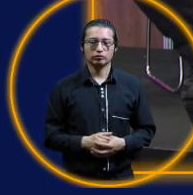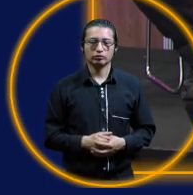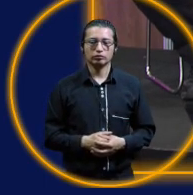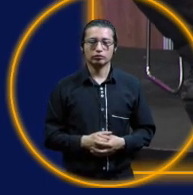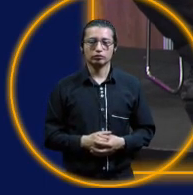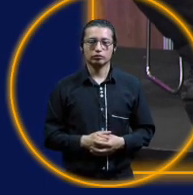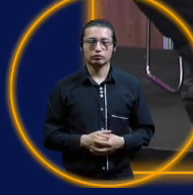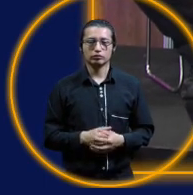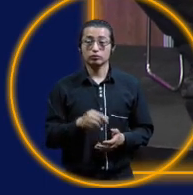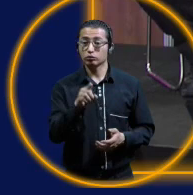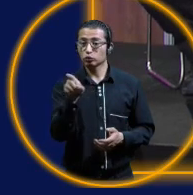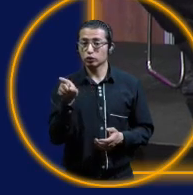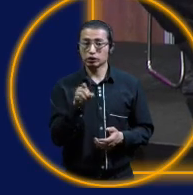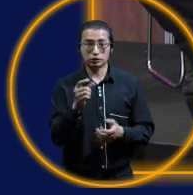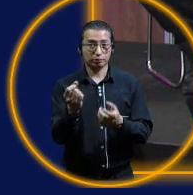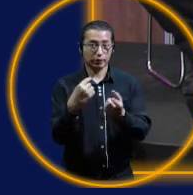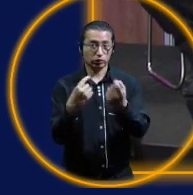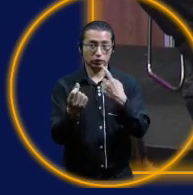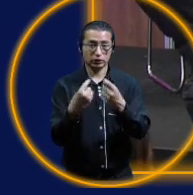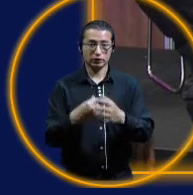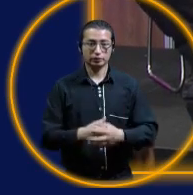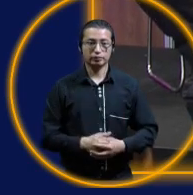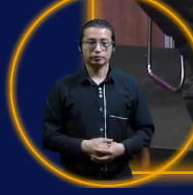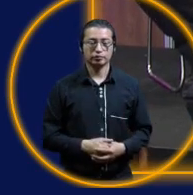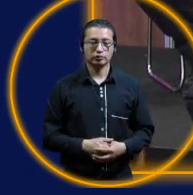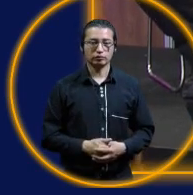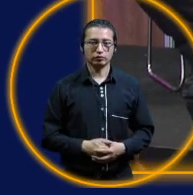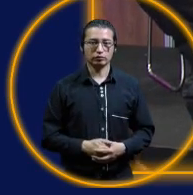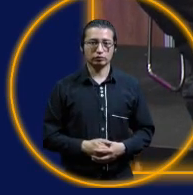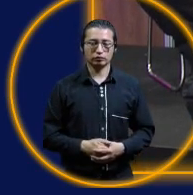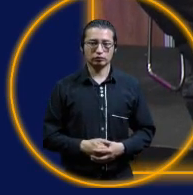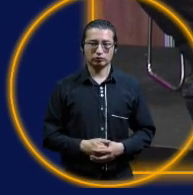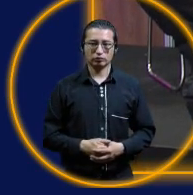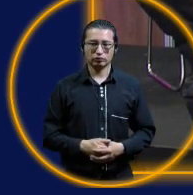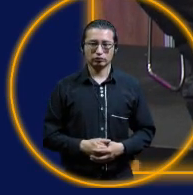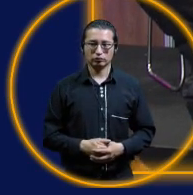¿Tenemos un micrófono para el público, por favor? Un momentito.